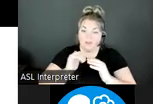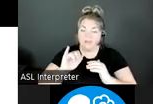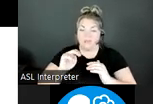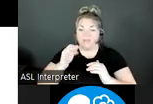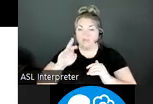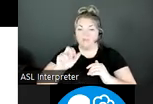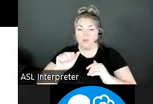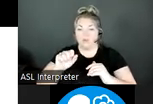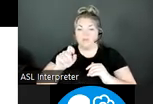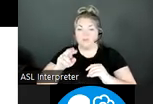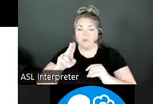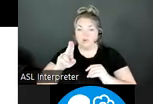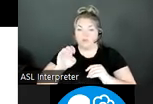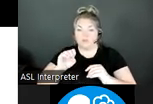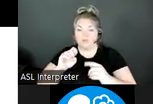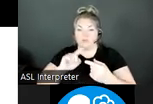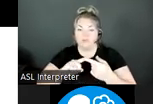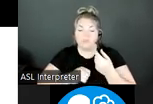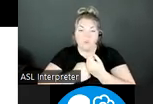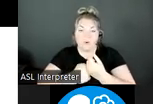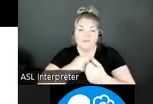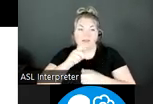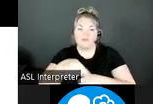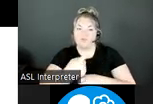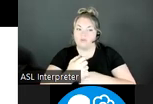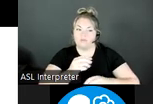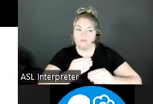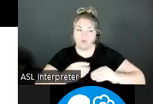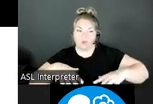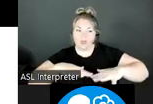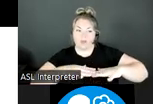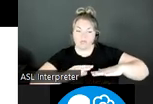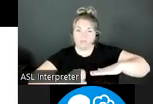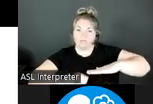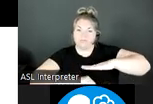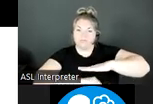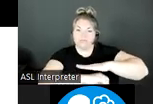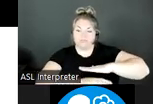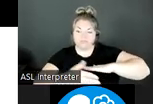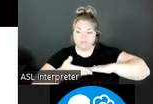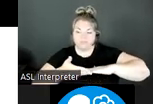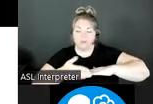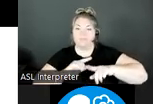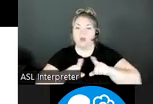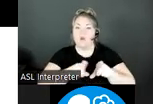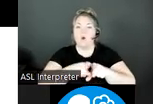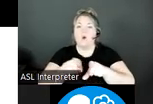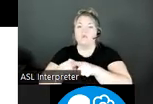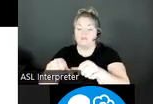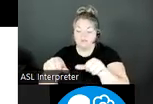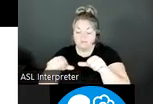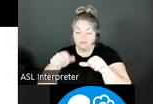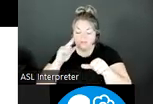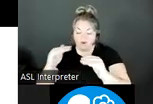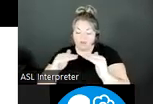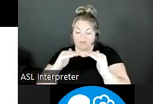that supports not just the ground and the soil, but the space for those equity